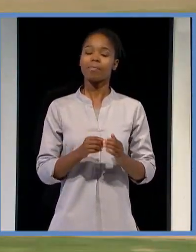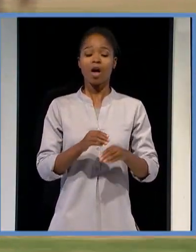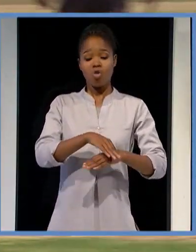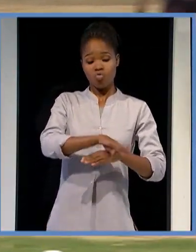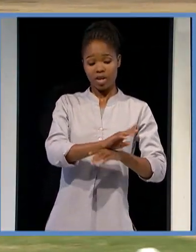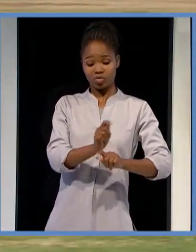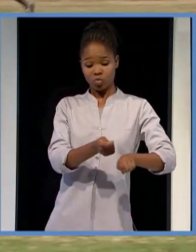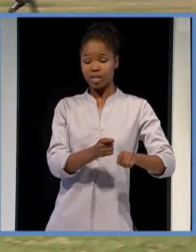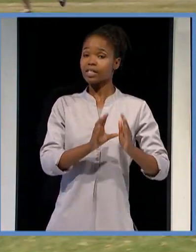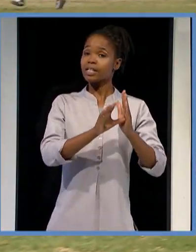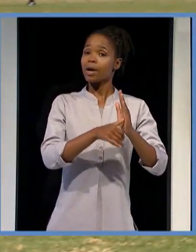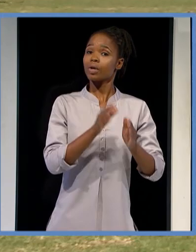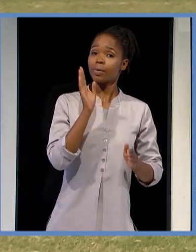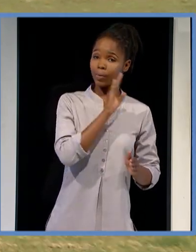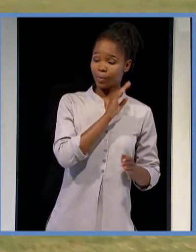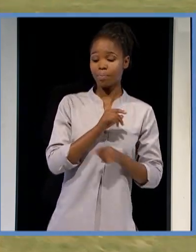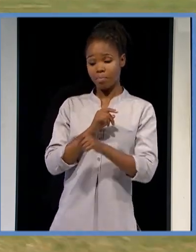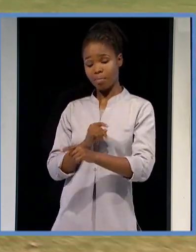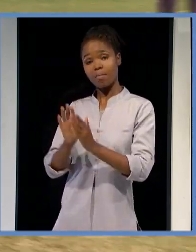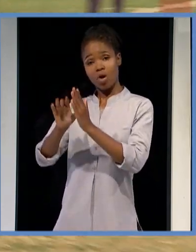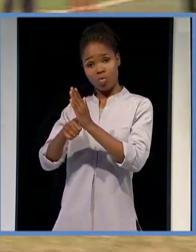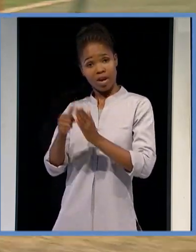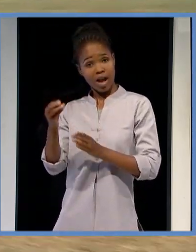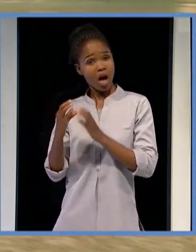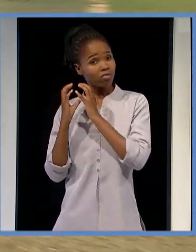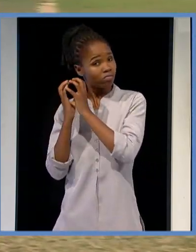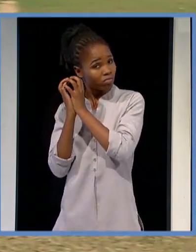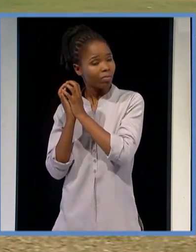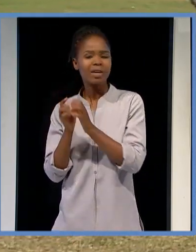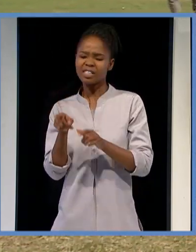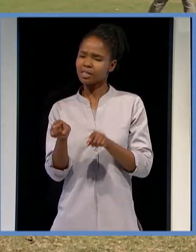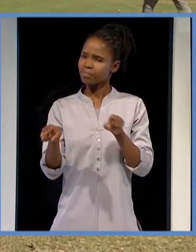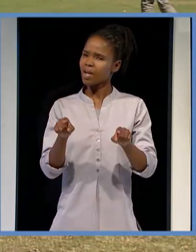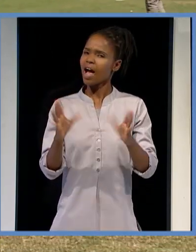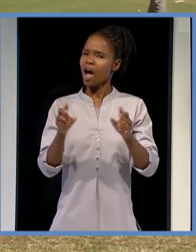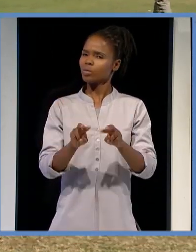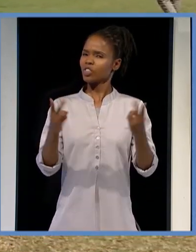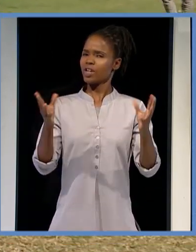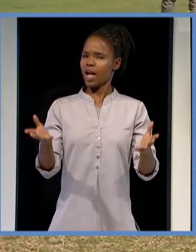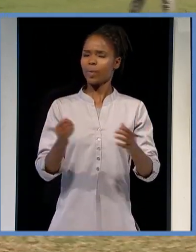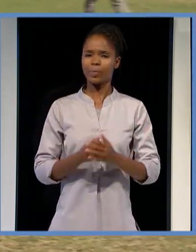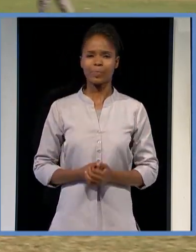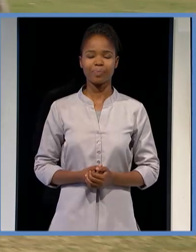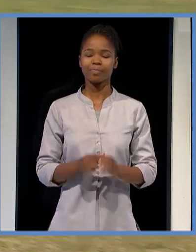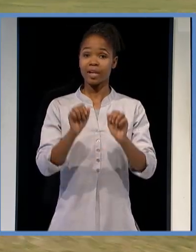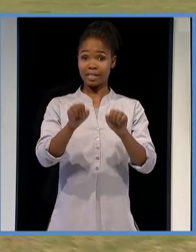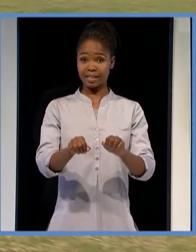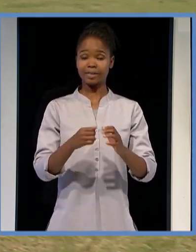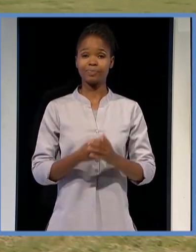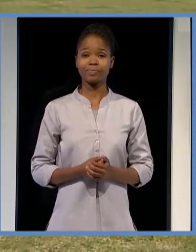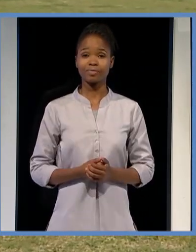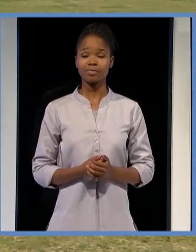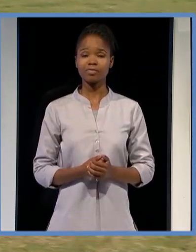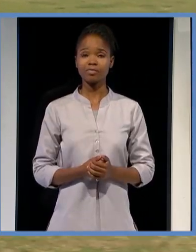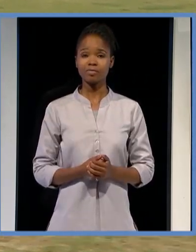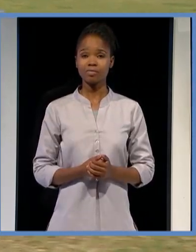to blind cricket, what are some of the major differences or adaptations between the two sports? Right, so I